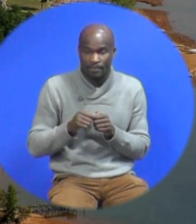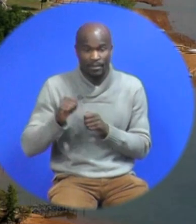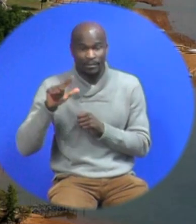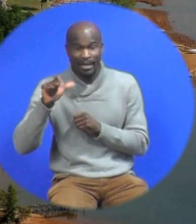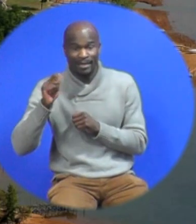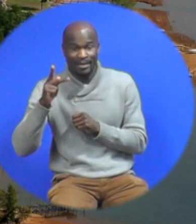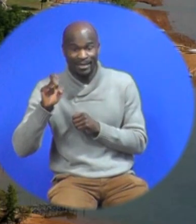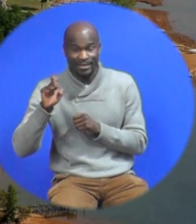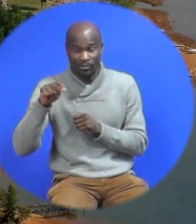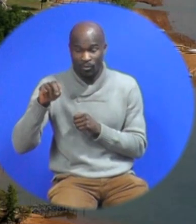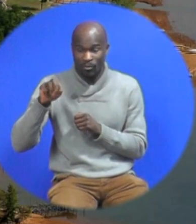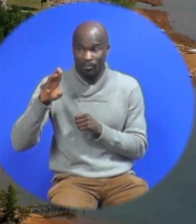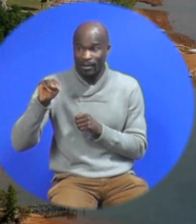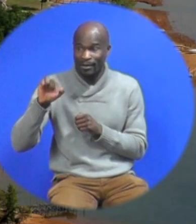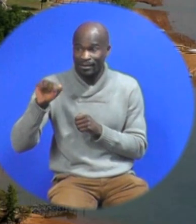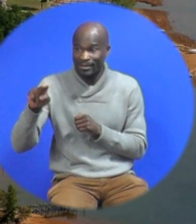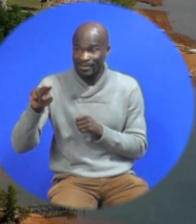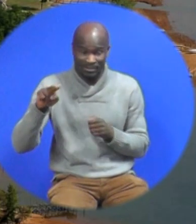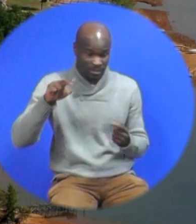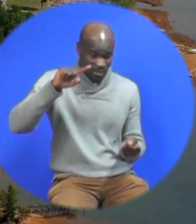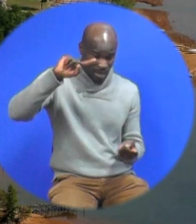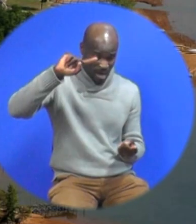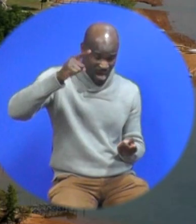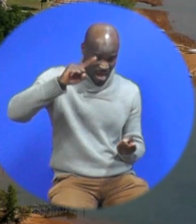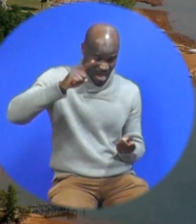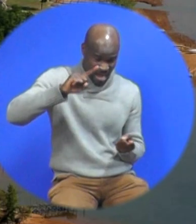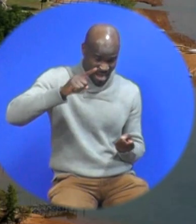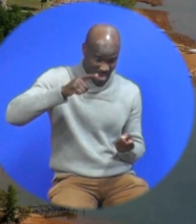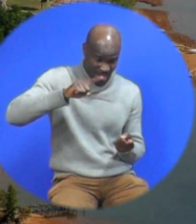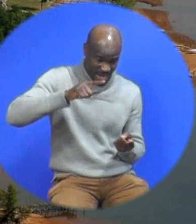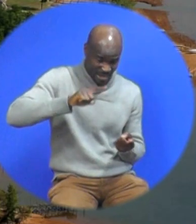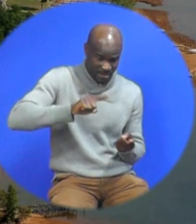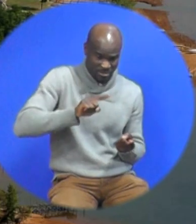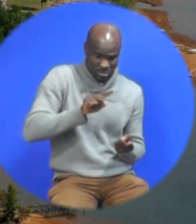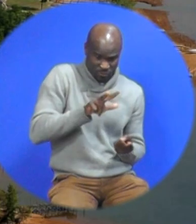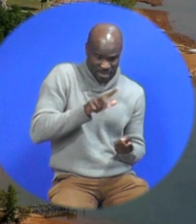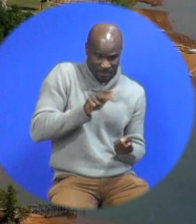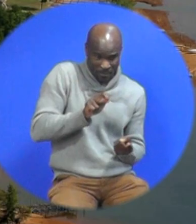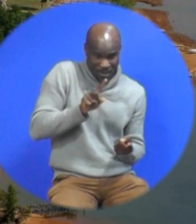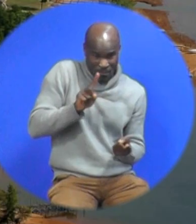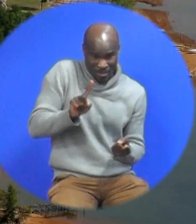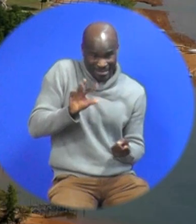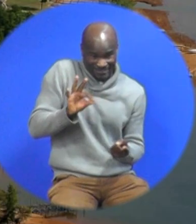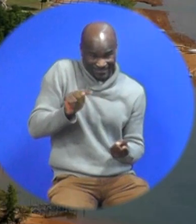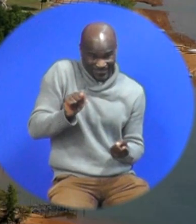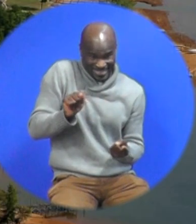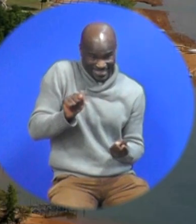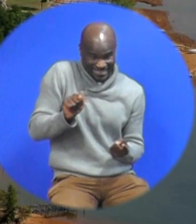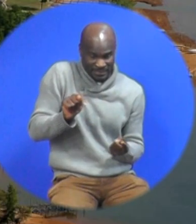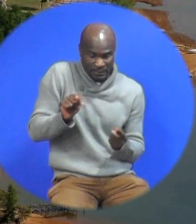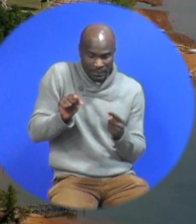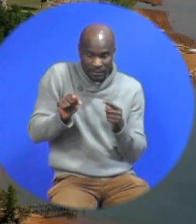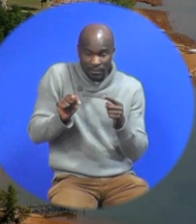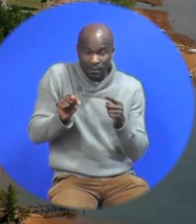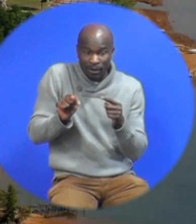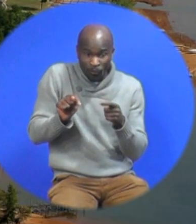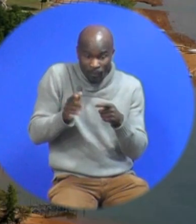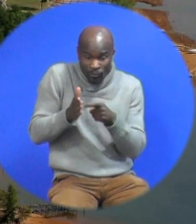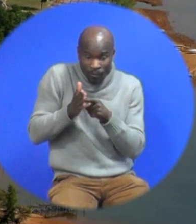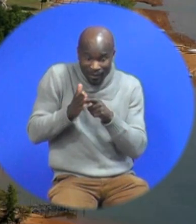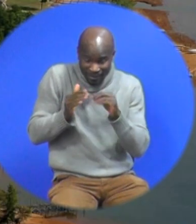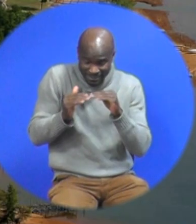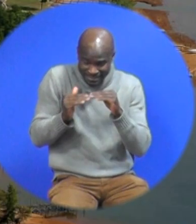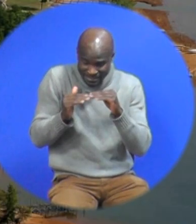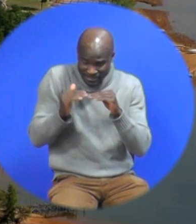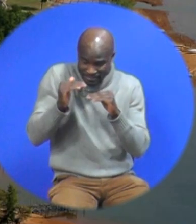time frame to just 3.1 feet above the cooling intake for the nuclear power plant. Meanwhile, Charlotte continued